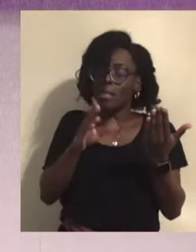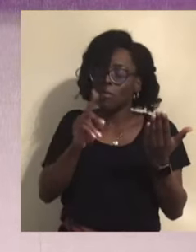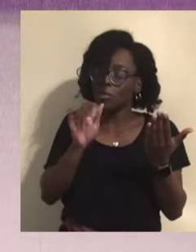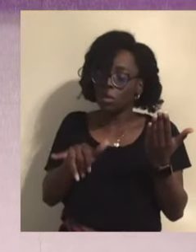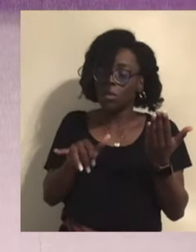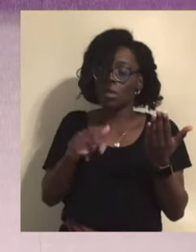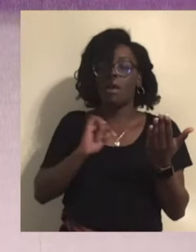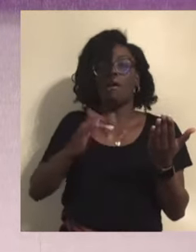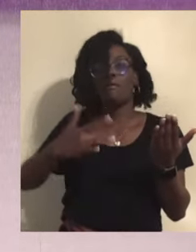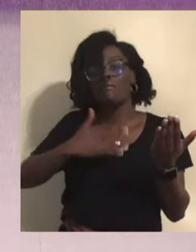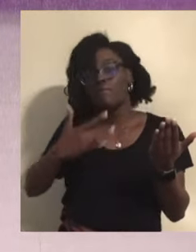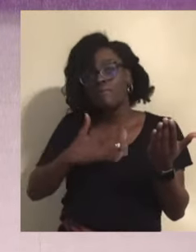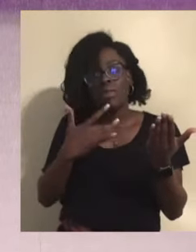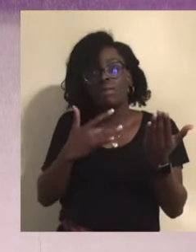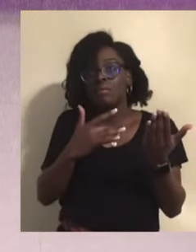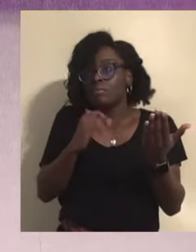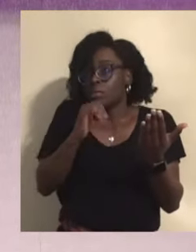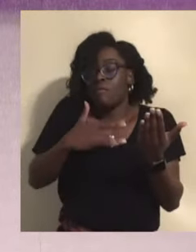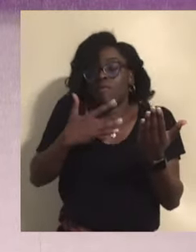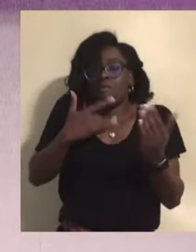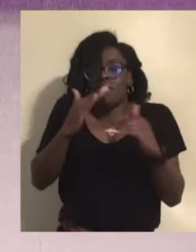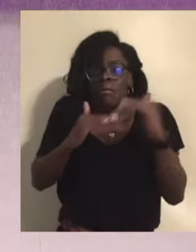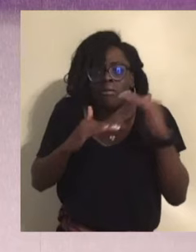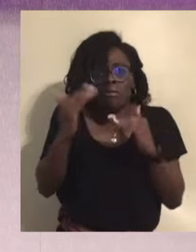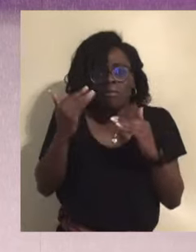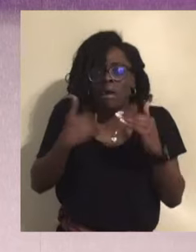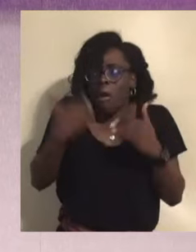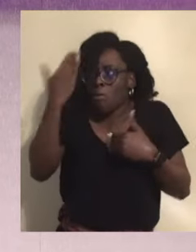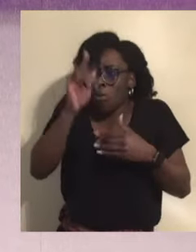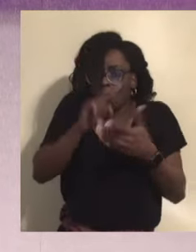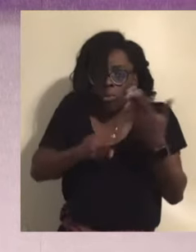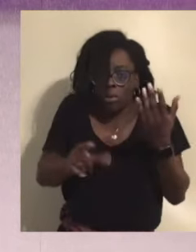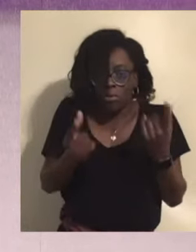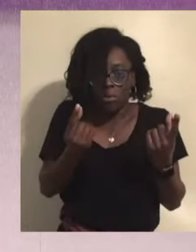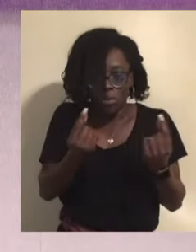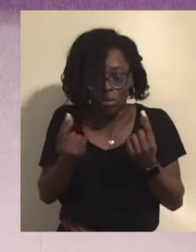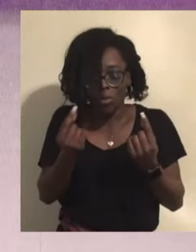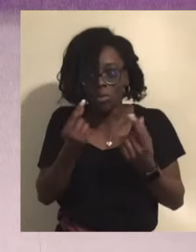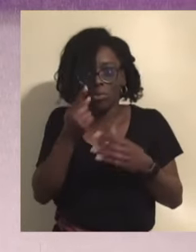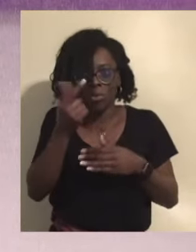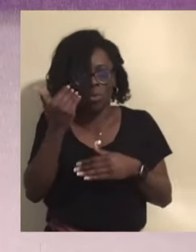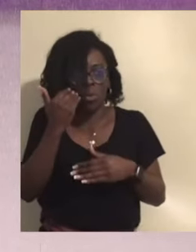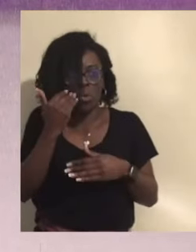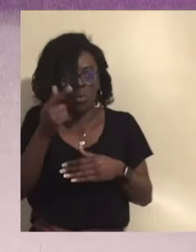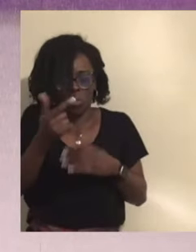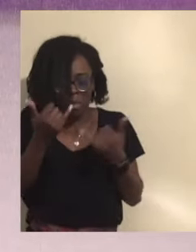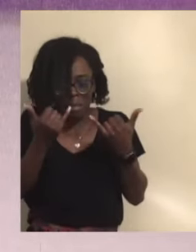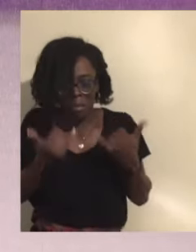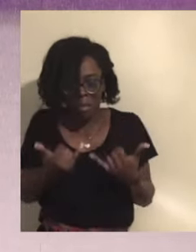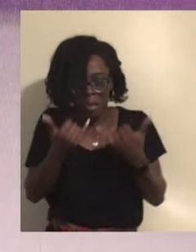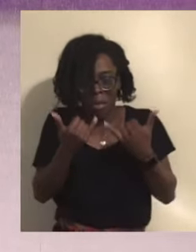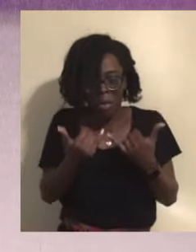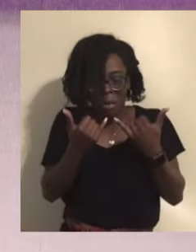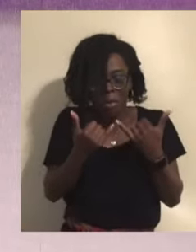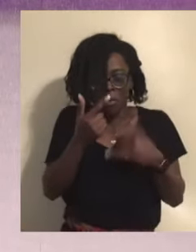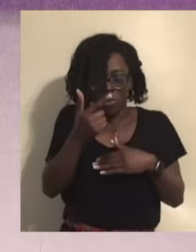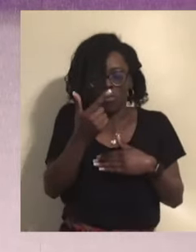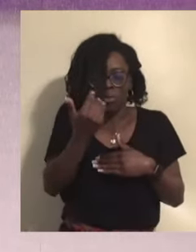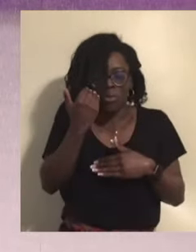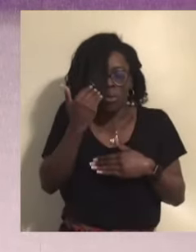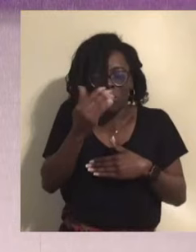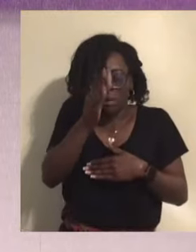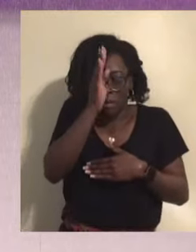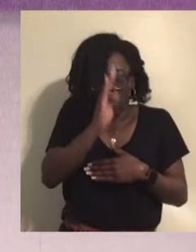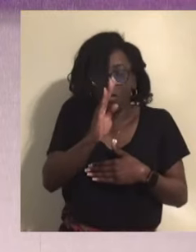it's unfamiliar, and yet you know you are right in the middle of what God is speaking concerning